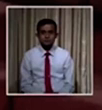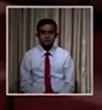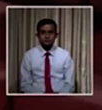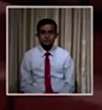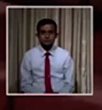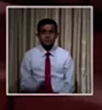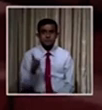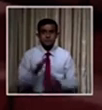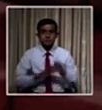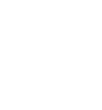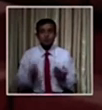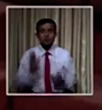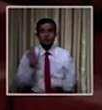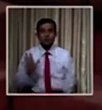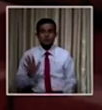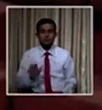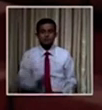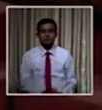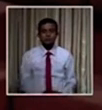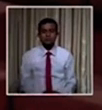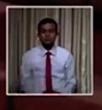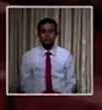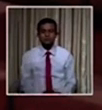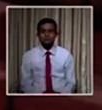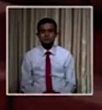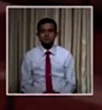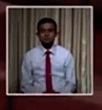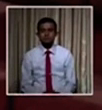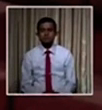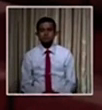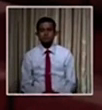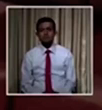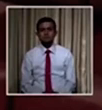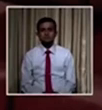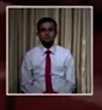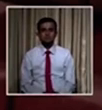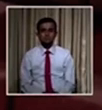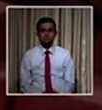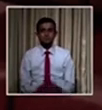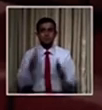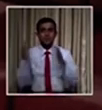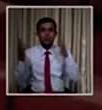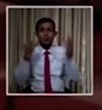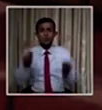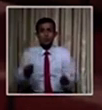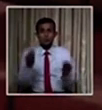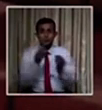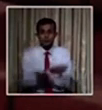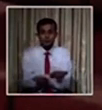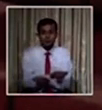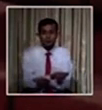called pactum sunt servanda, that these agreements cannot be breached. You cannot even